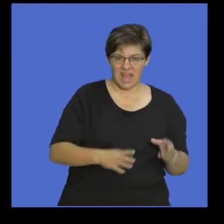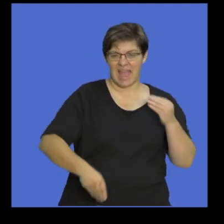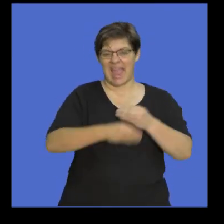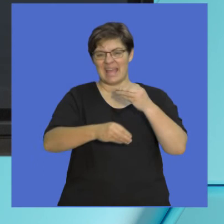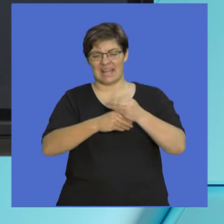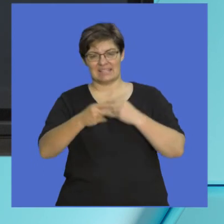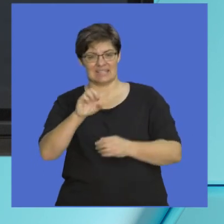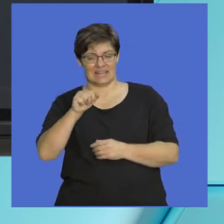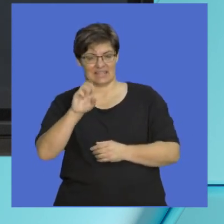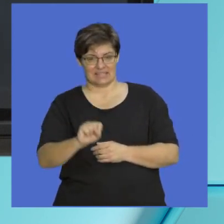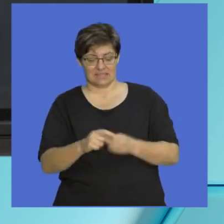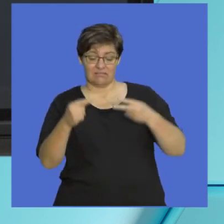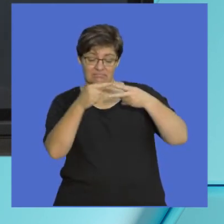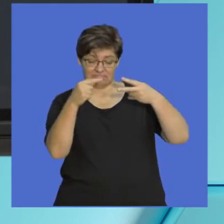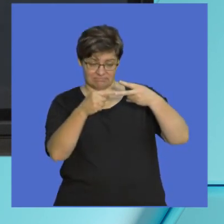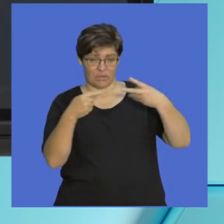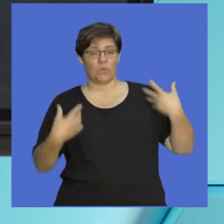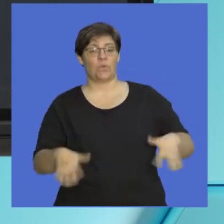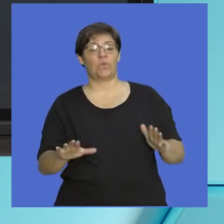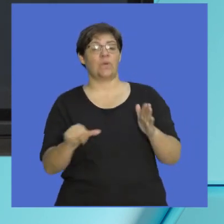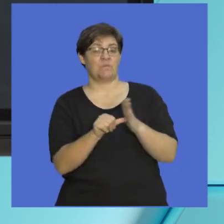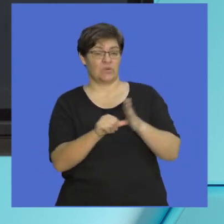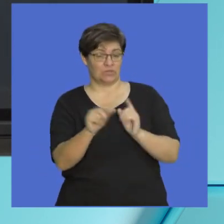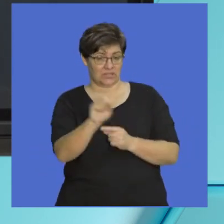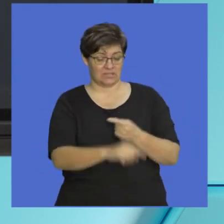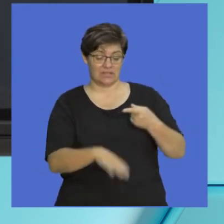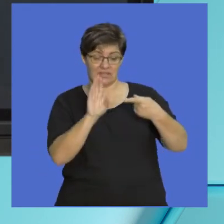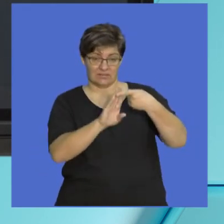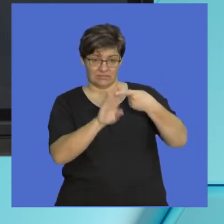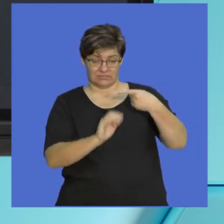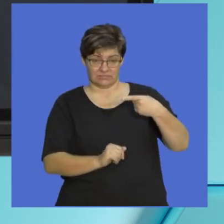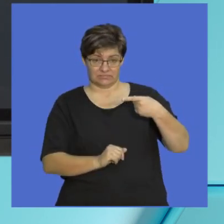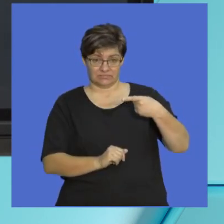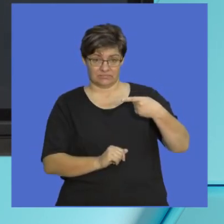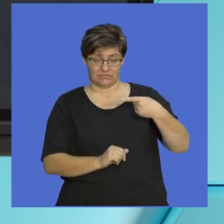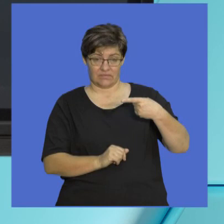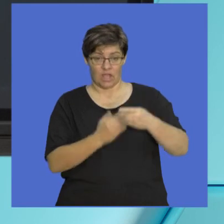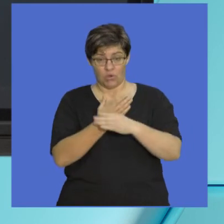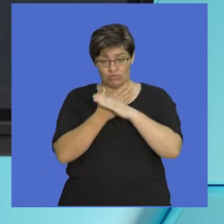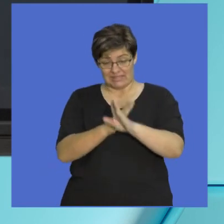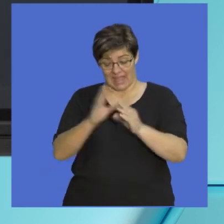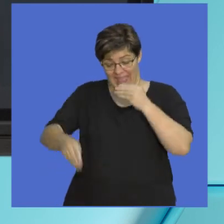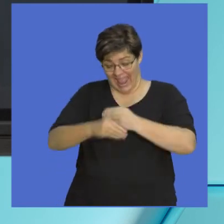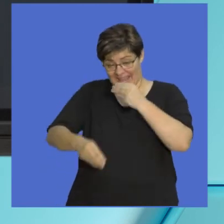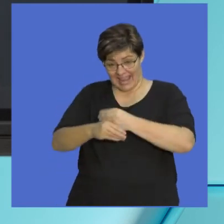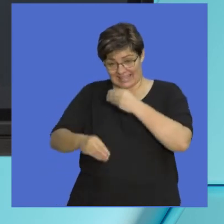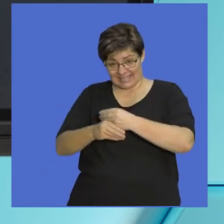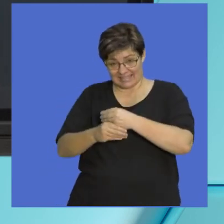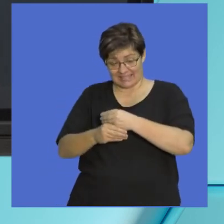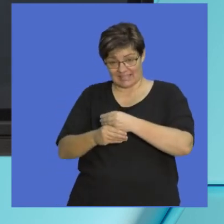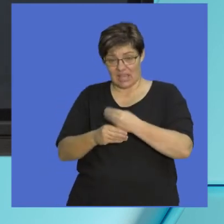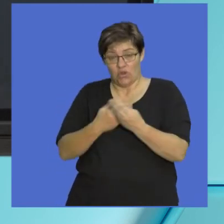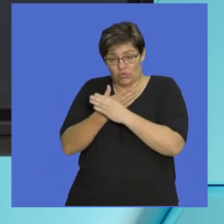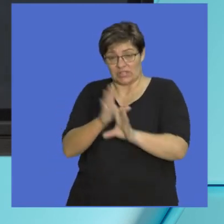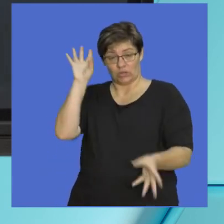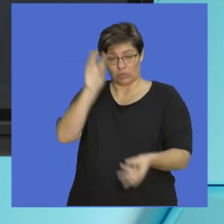as resistors that are connected in series, two very important points that we take home is that increasing the number of resistors